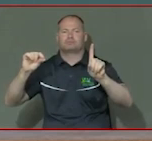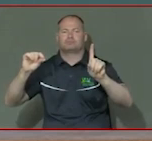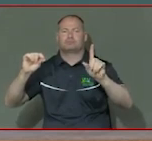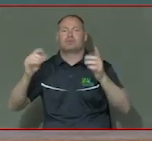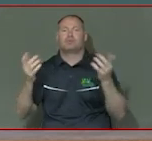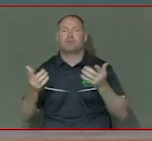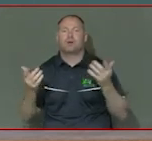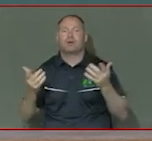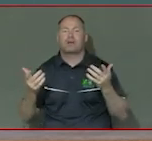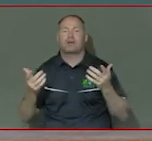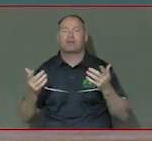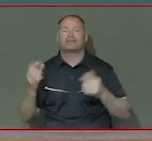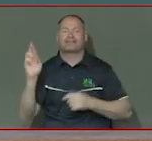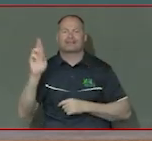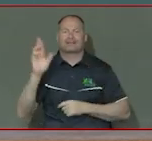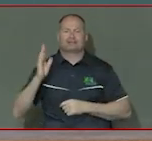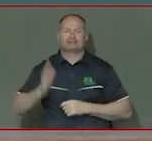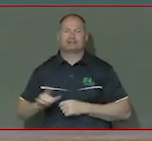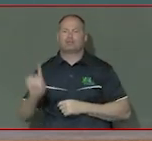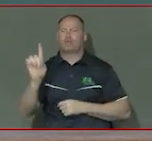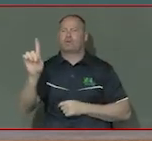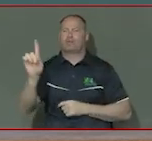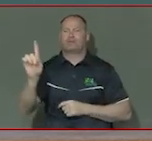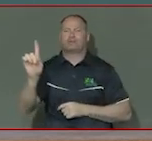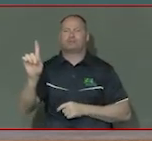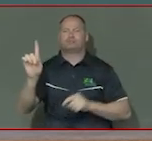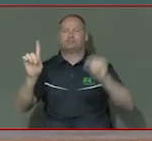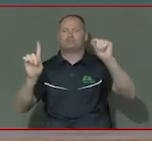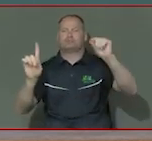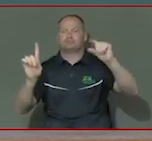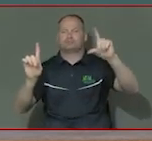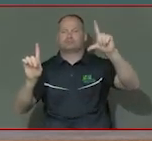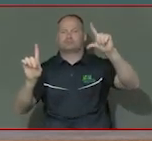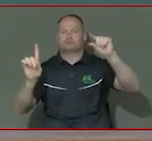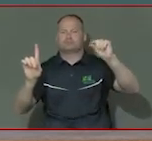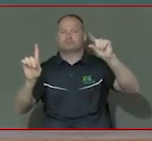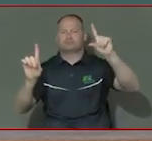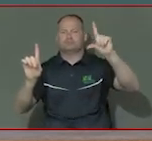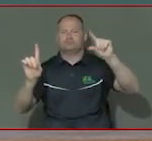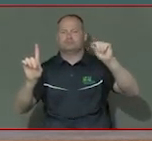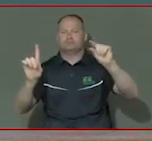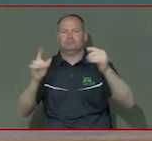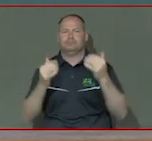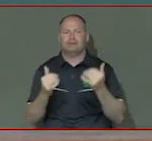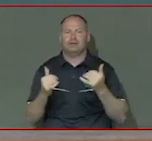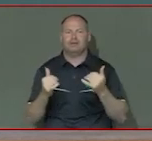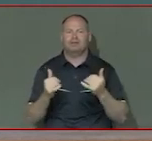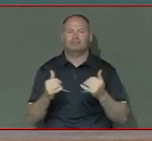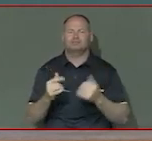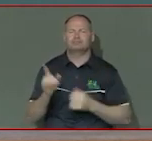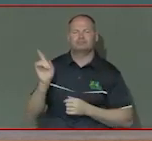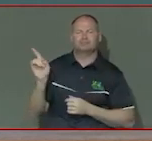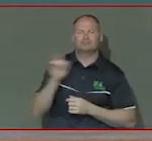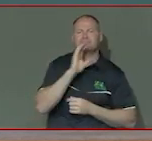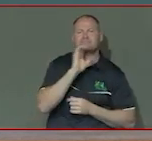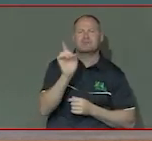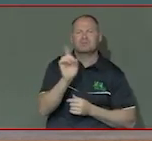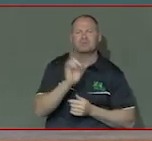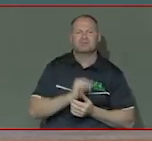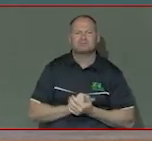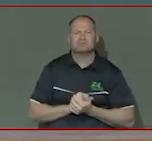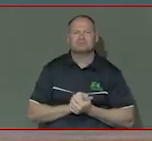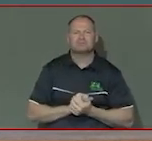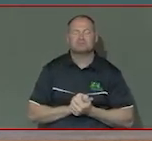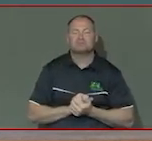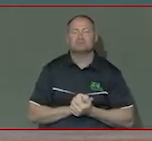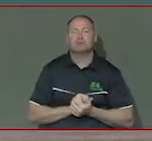side. So if we have a solvency ratio of, let's say, 2,3 to 1, what does that mean? For